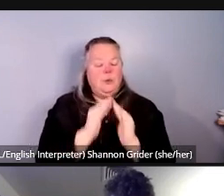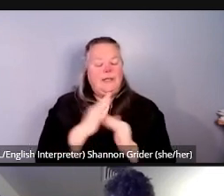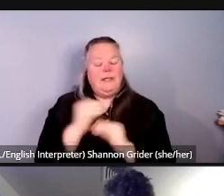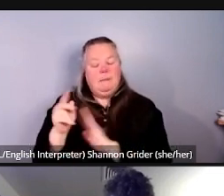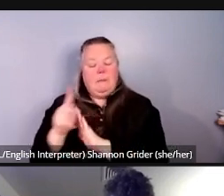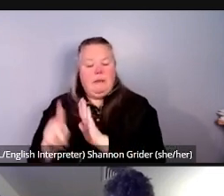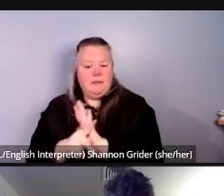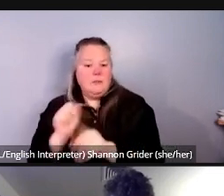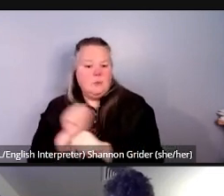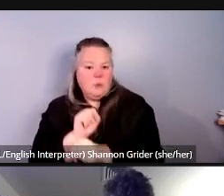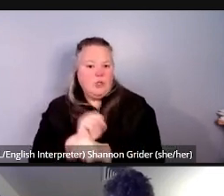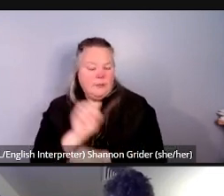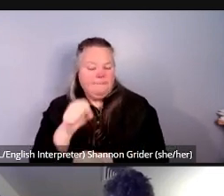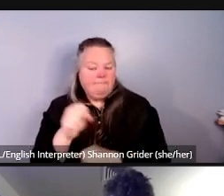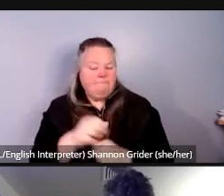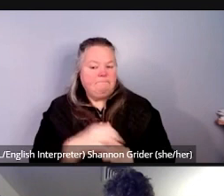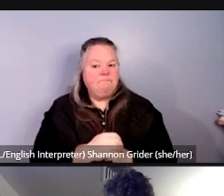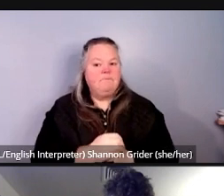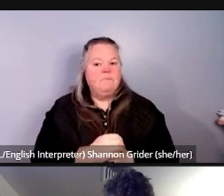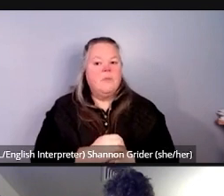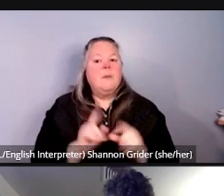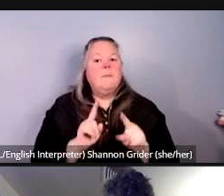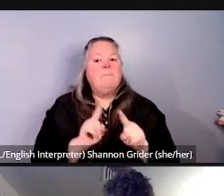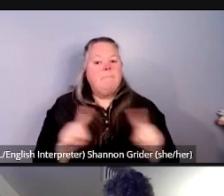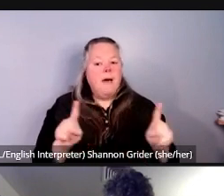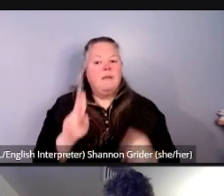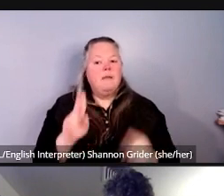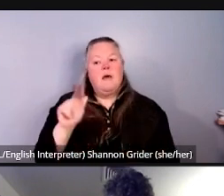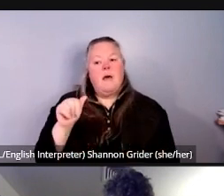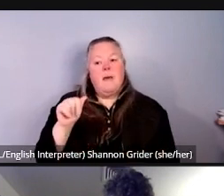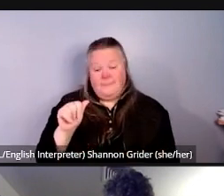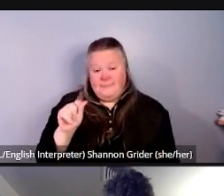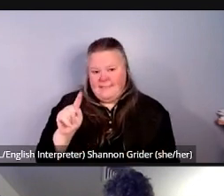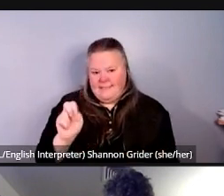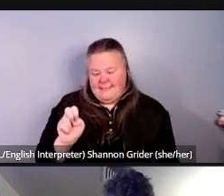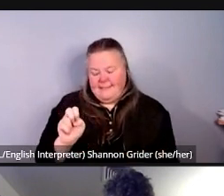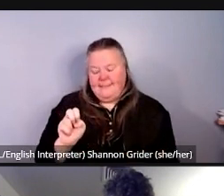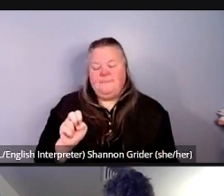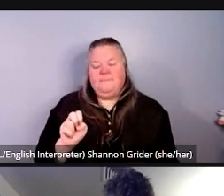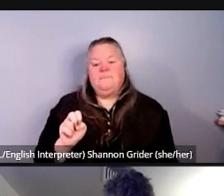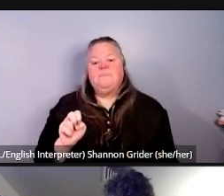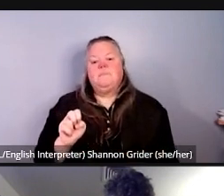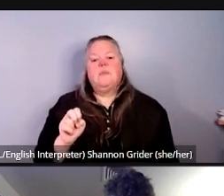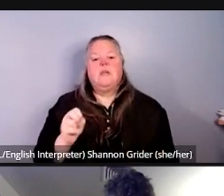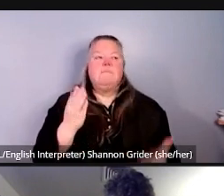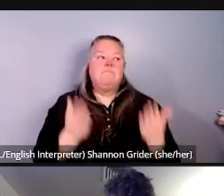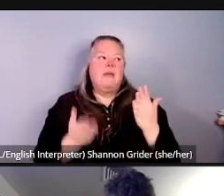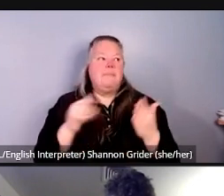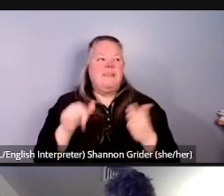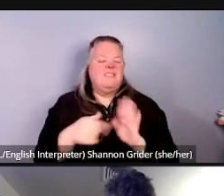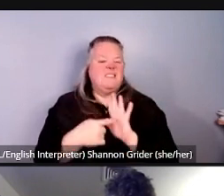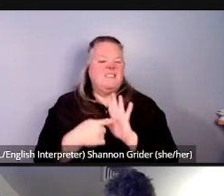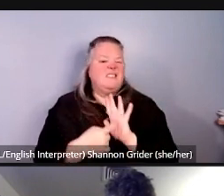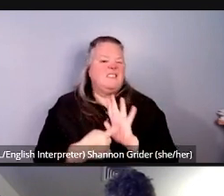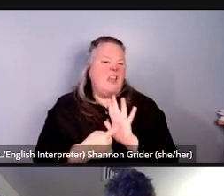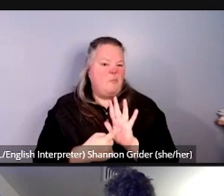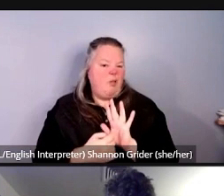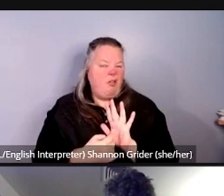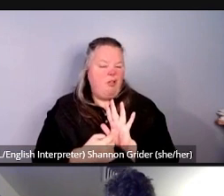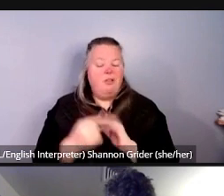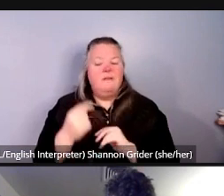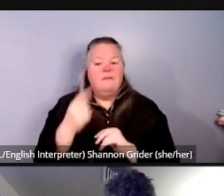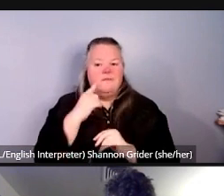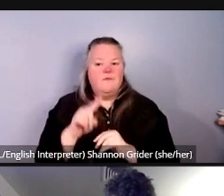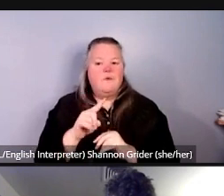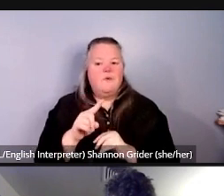work. But so just a little update on that one. Maybe this is like a sample, if you will, of how